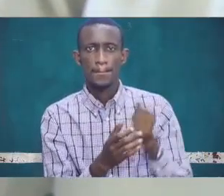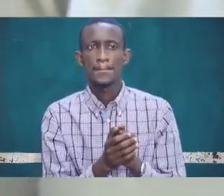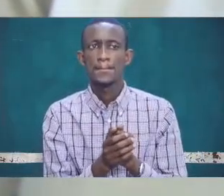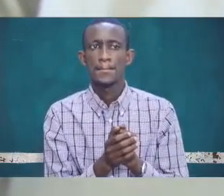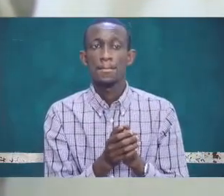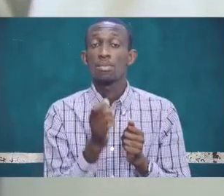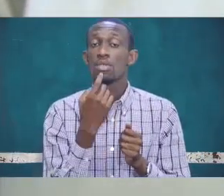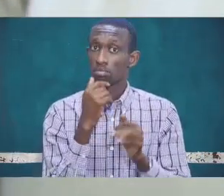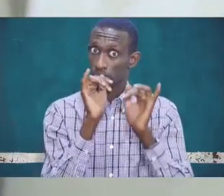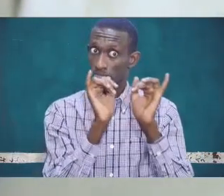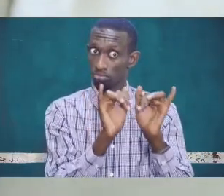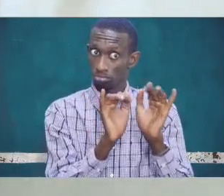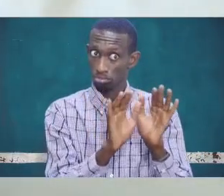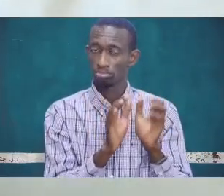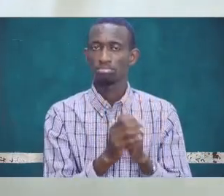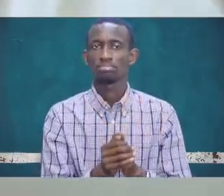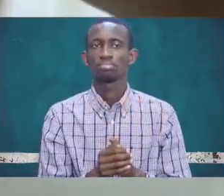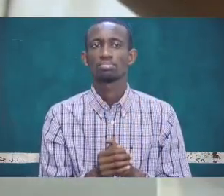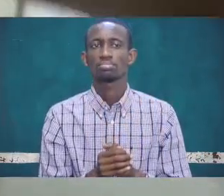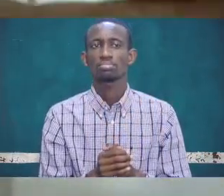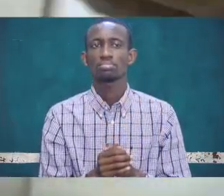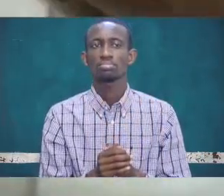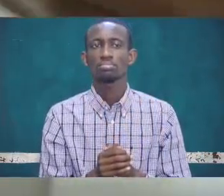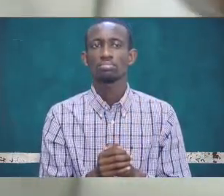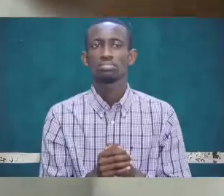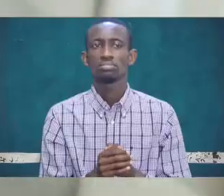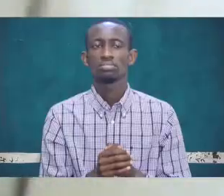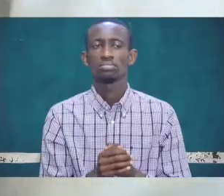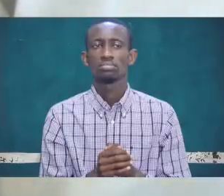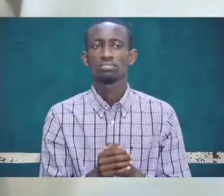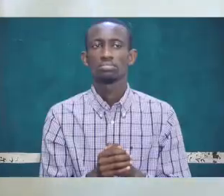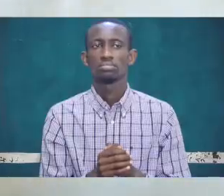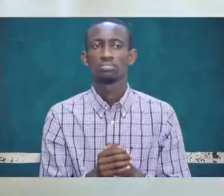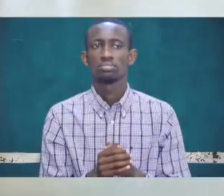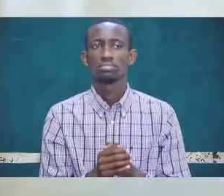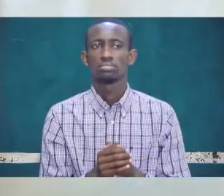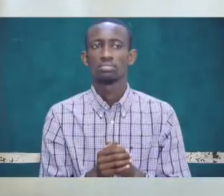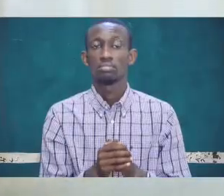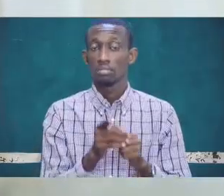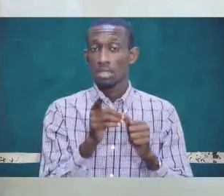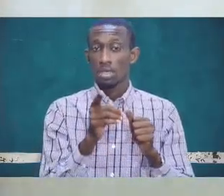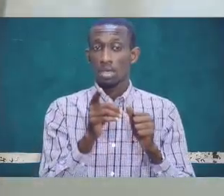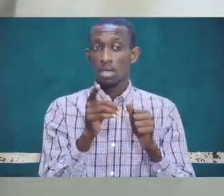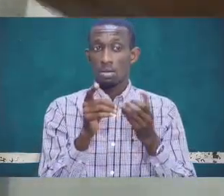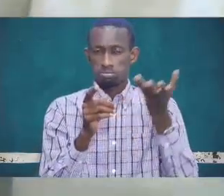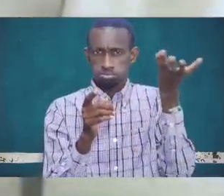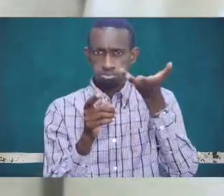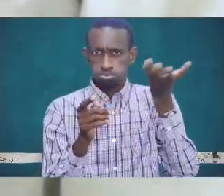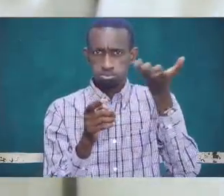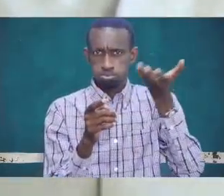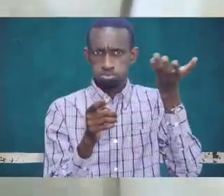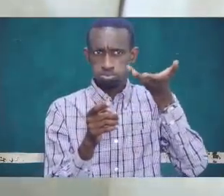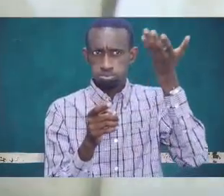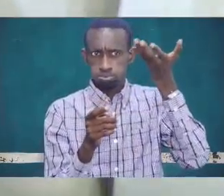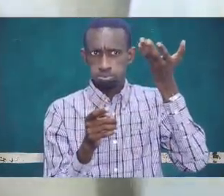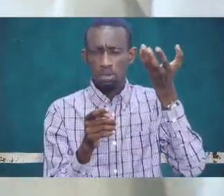it to settle, and then the layers form distinctly. The two layers